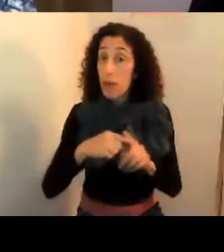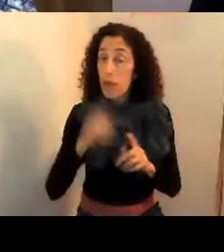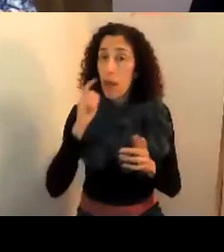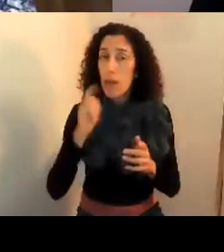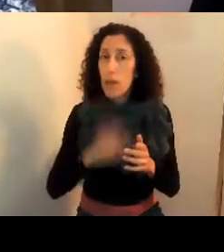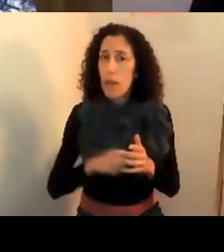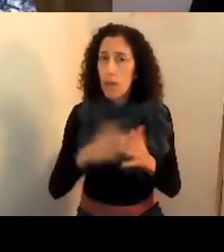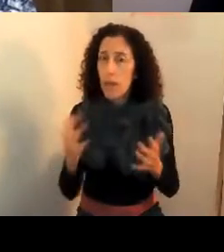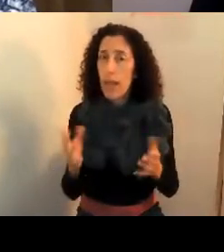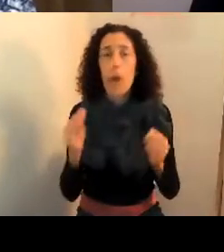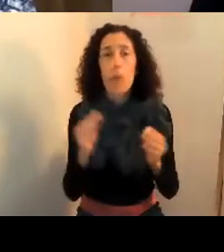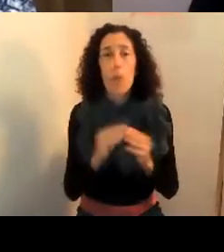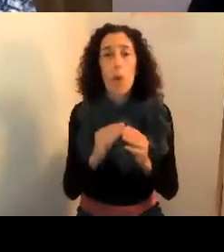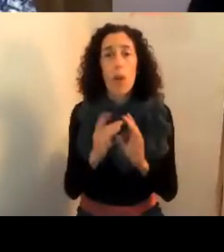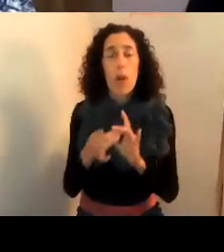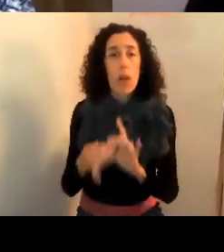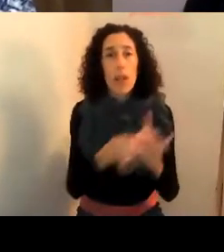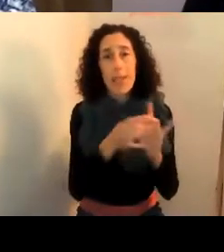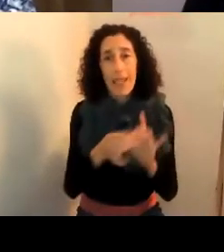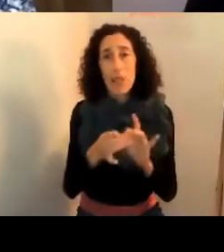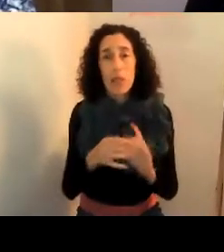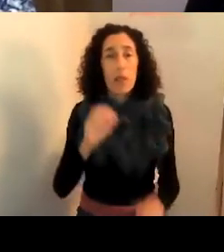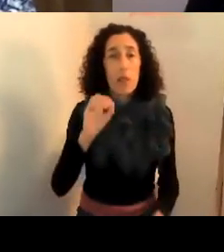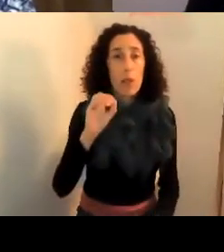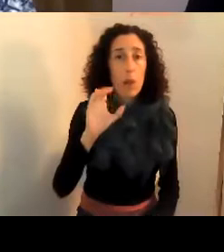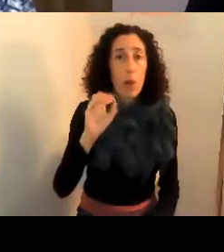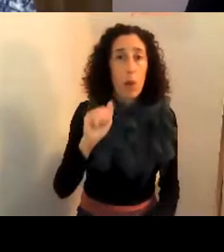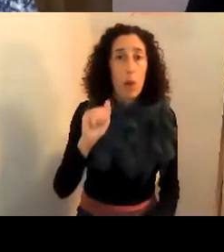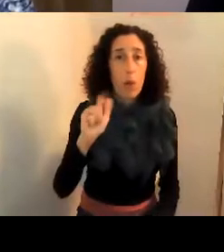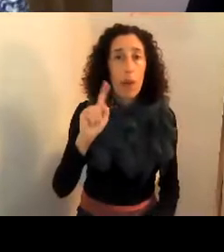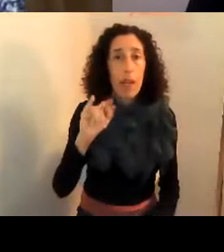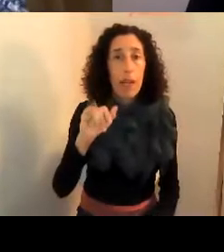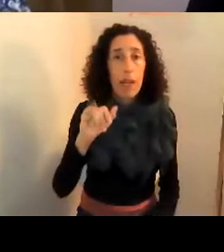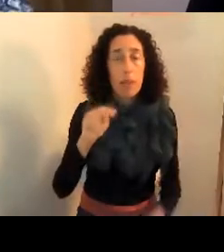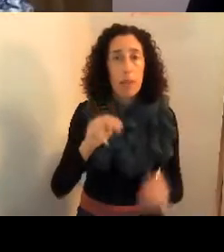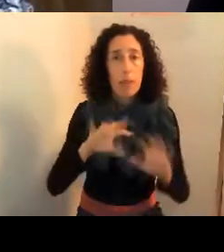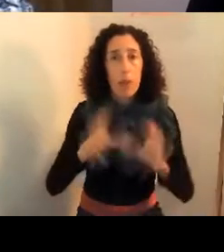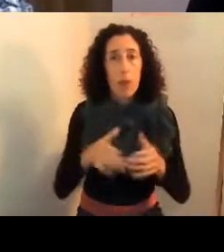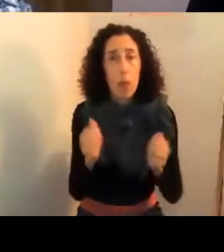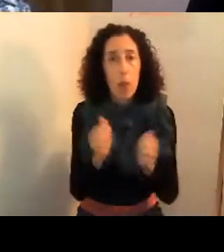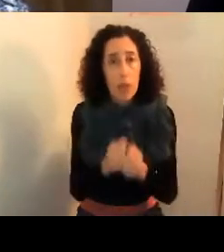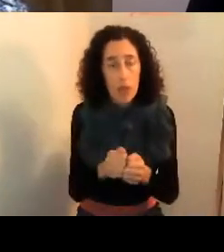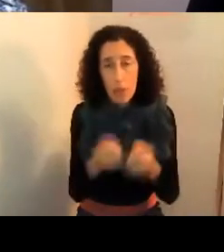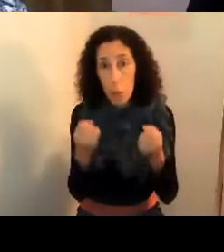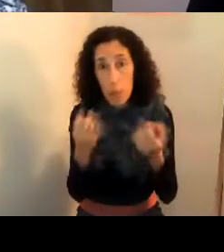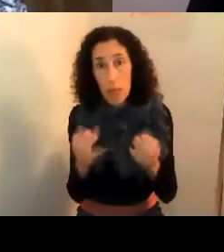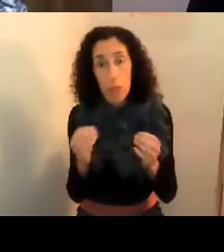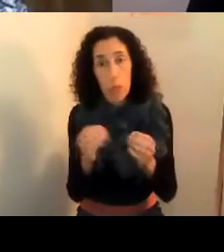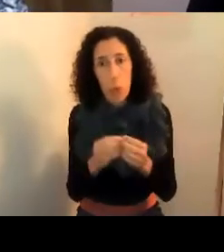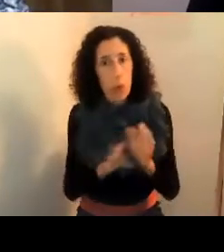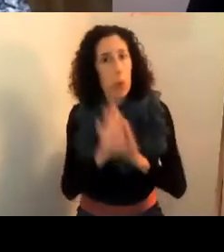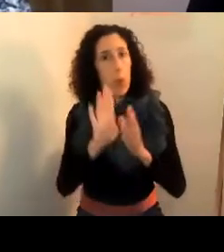to connect with other groups has really brought out a lot of new coalitions have popped